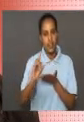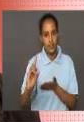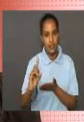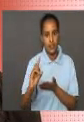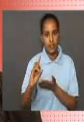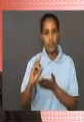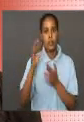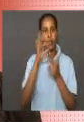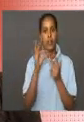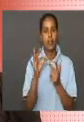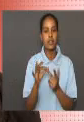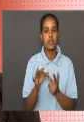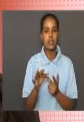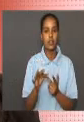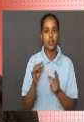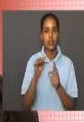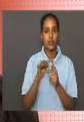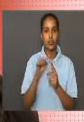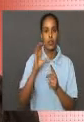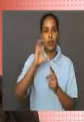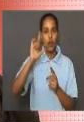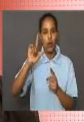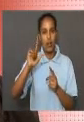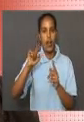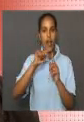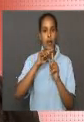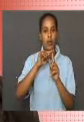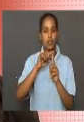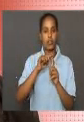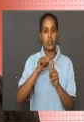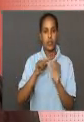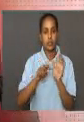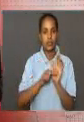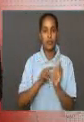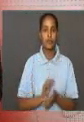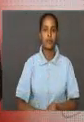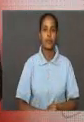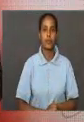discharged in preference to the chloride ions.